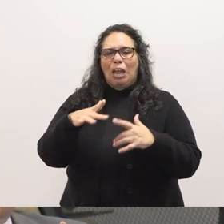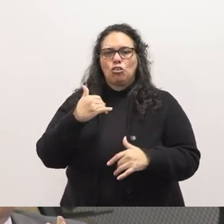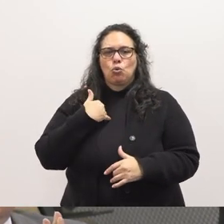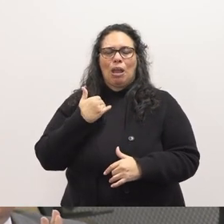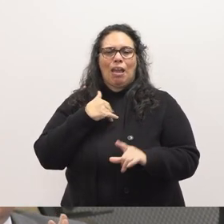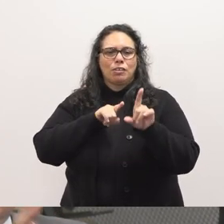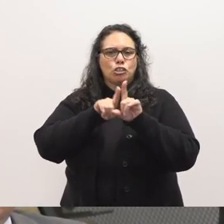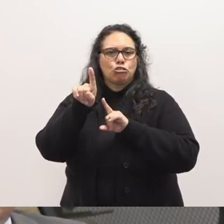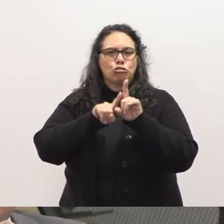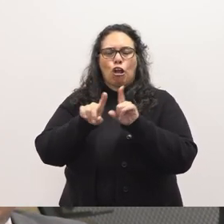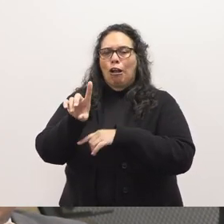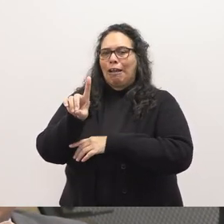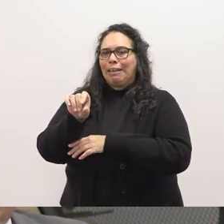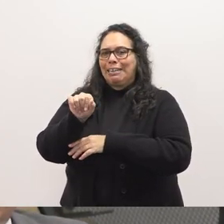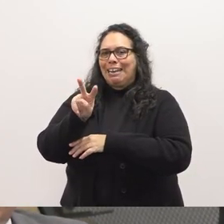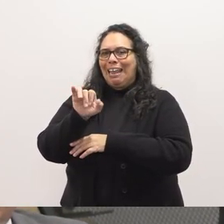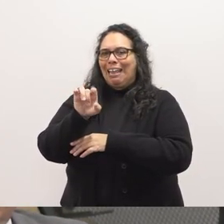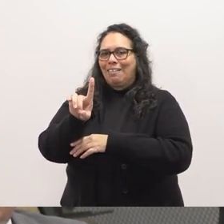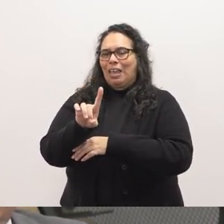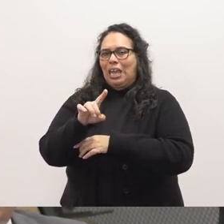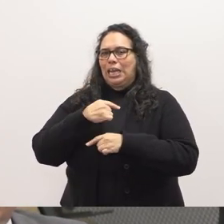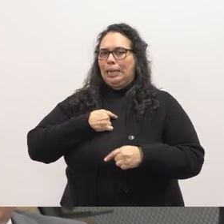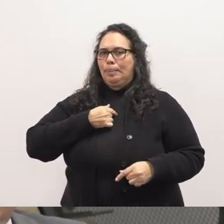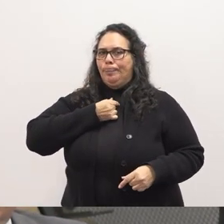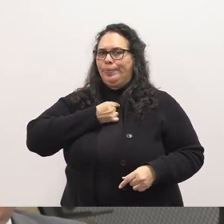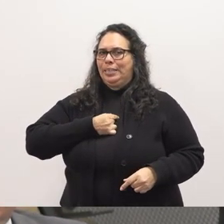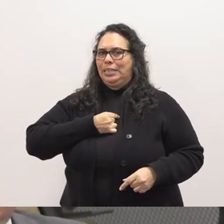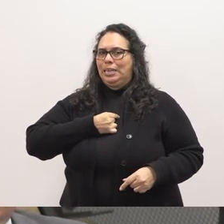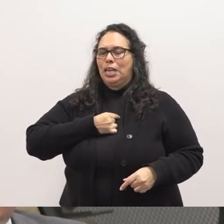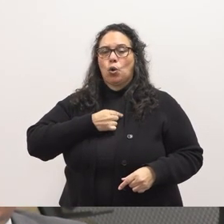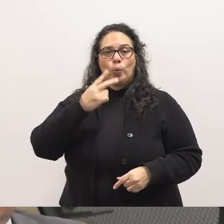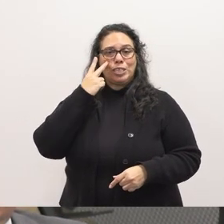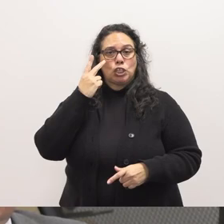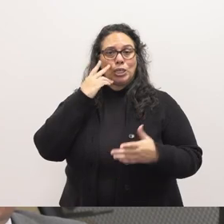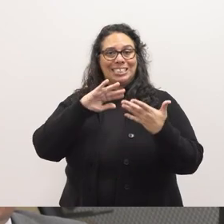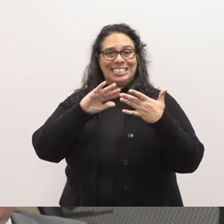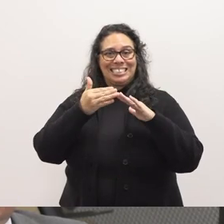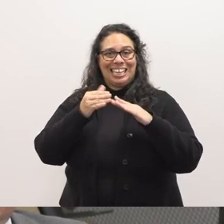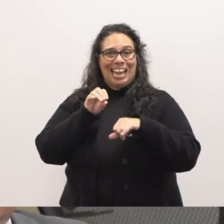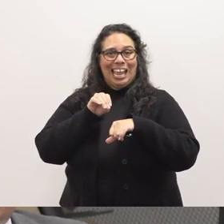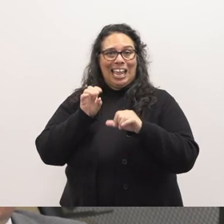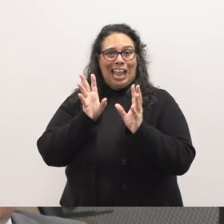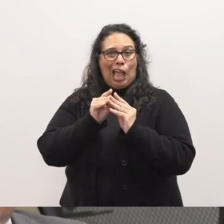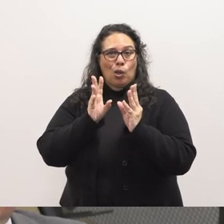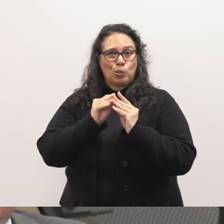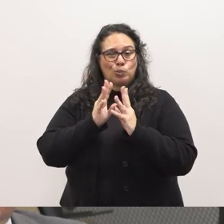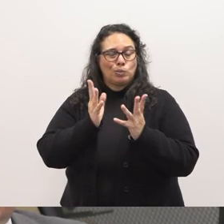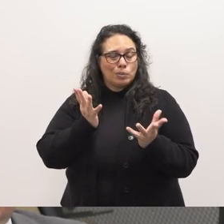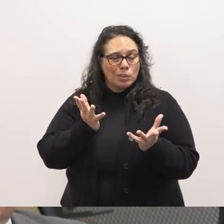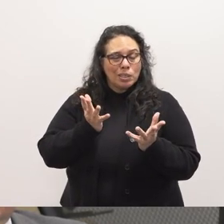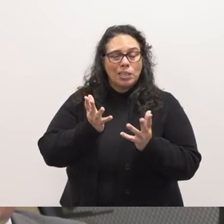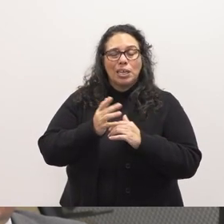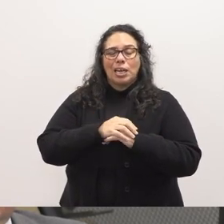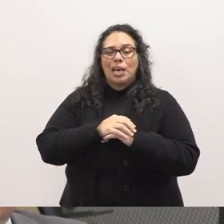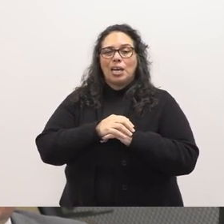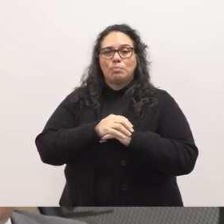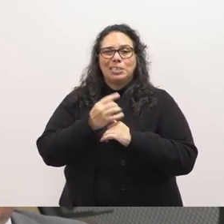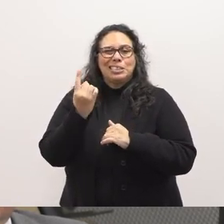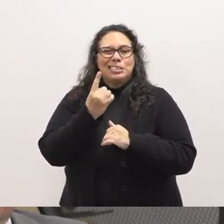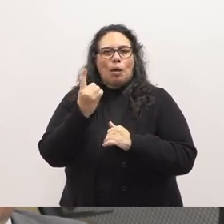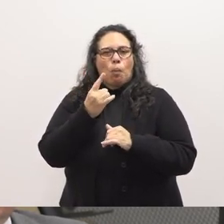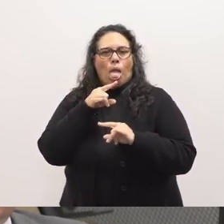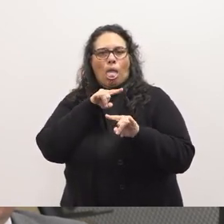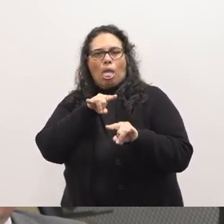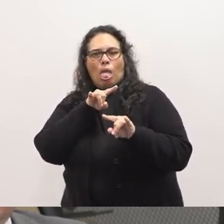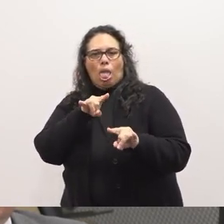city council meeting, the mocking of someone who was scared to wear a Star of David. Is this how